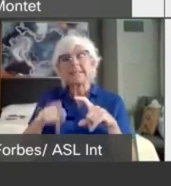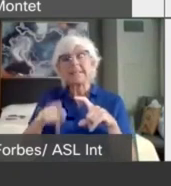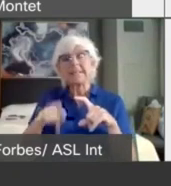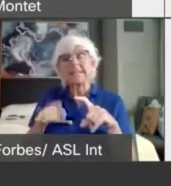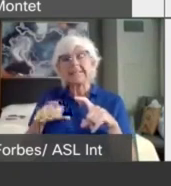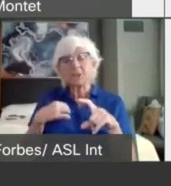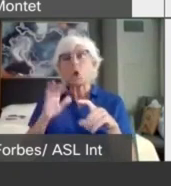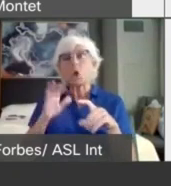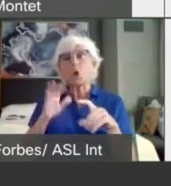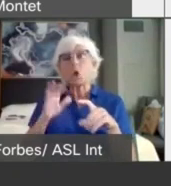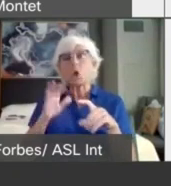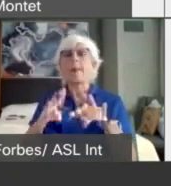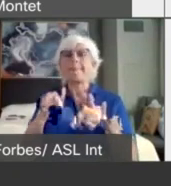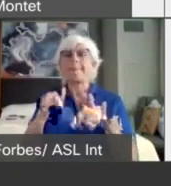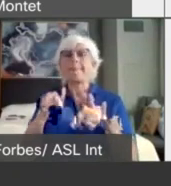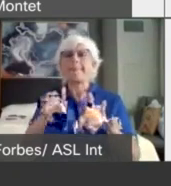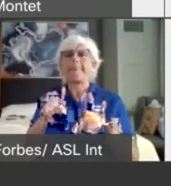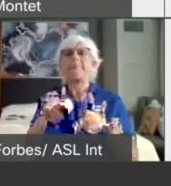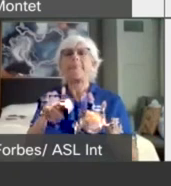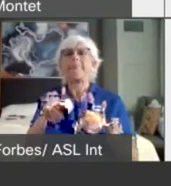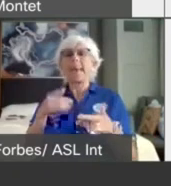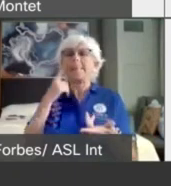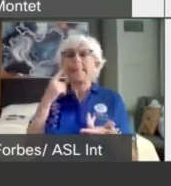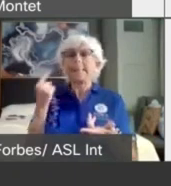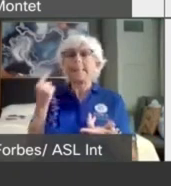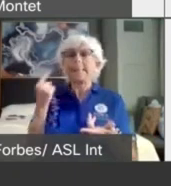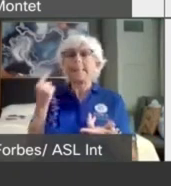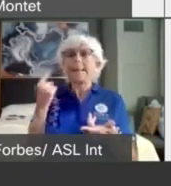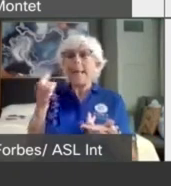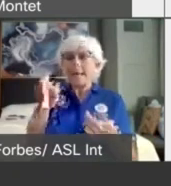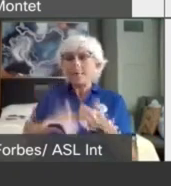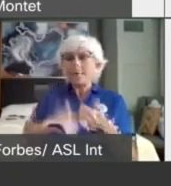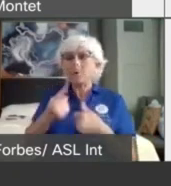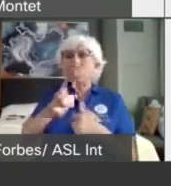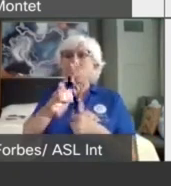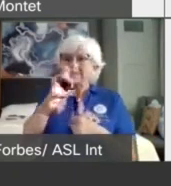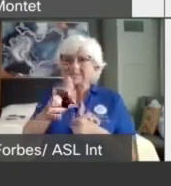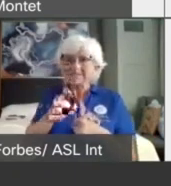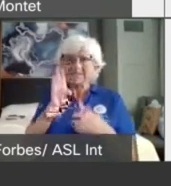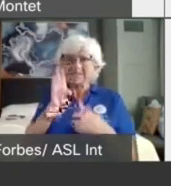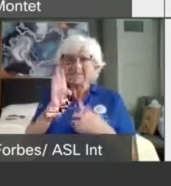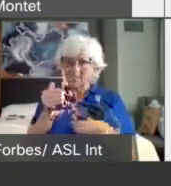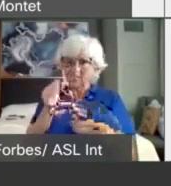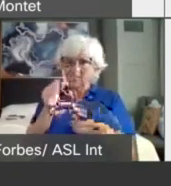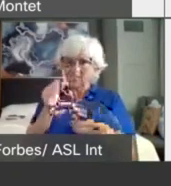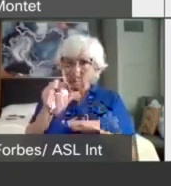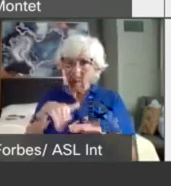is something that everybody needs to really hone in on. If you're having challenges